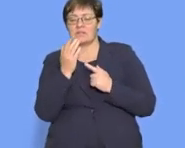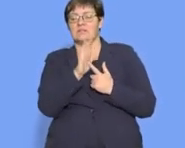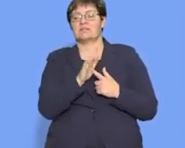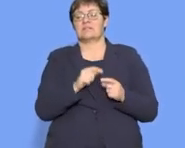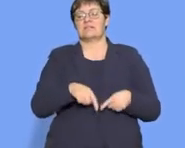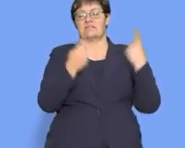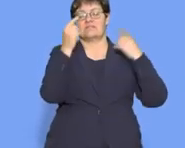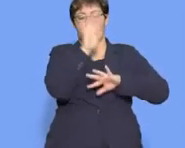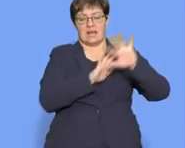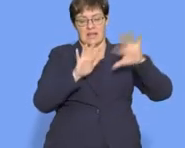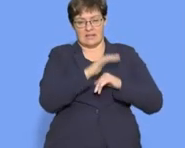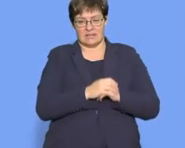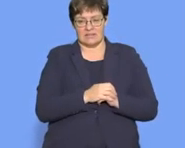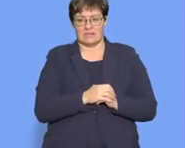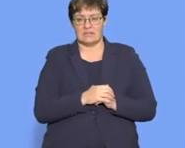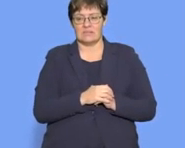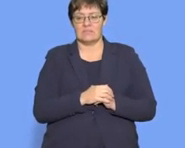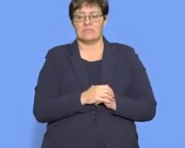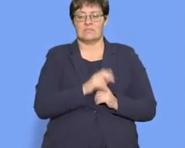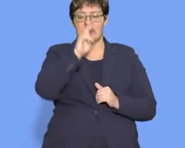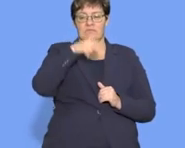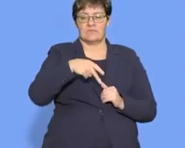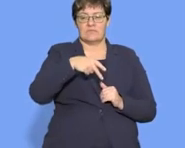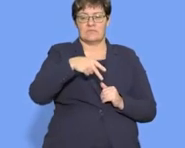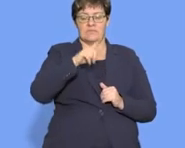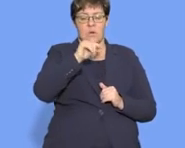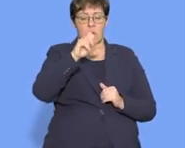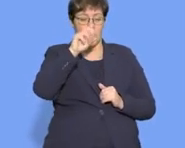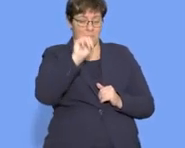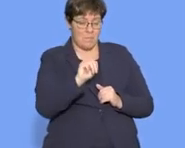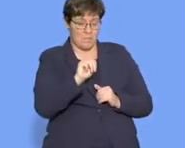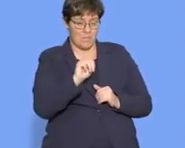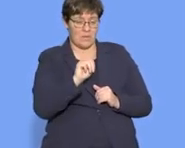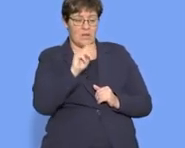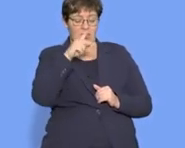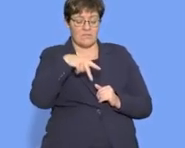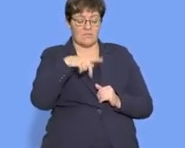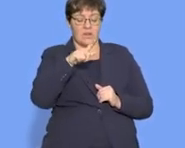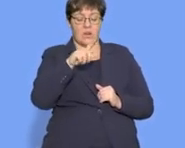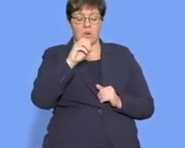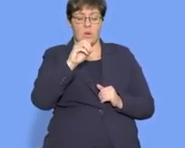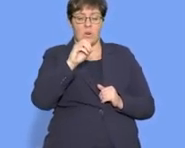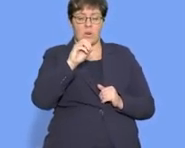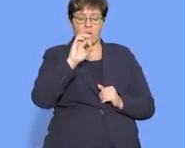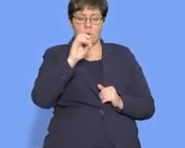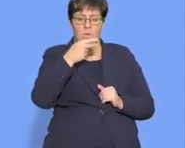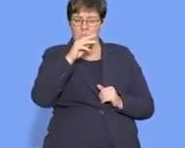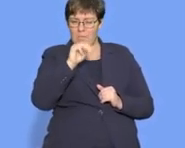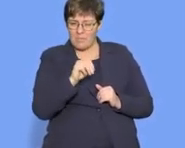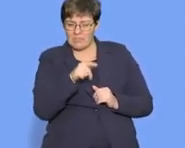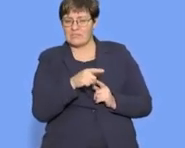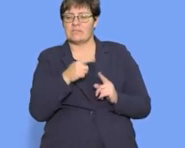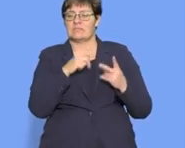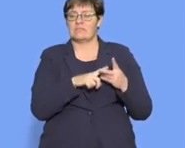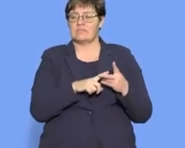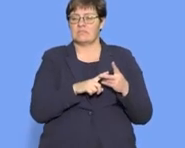color. There's the phloem with the big sieve tube cells and the small companion cells with thin walls.